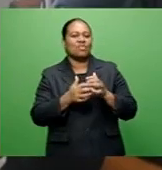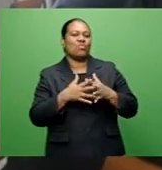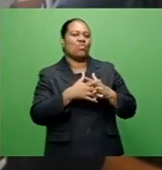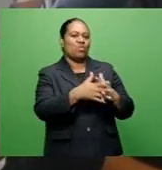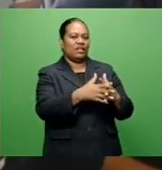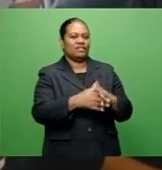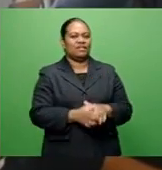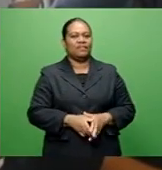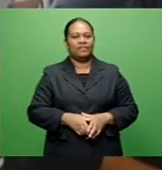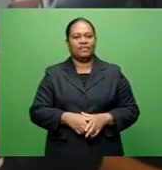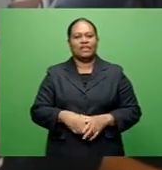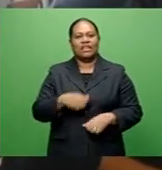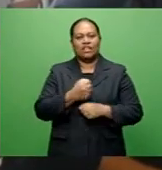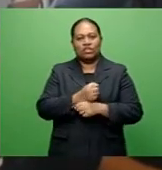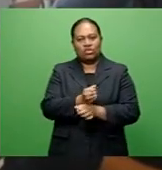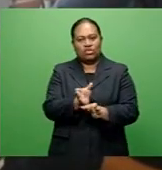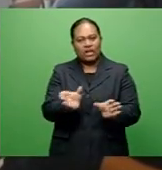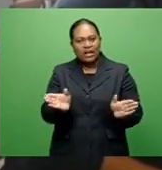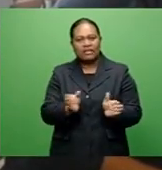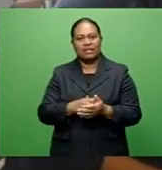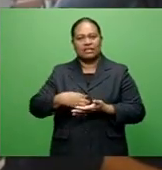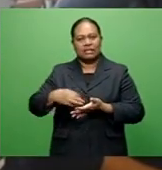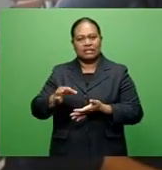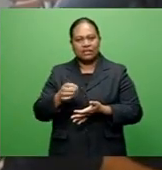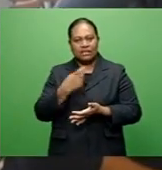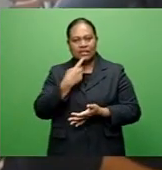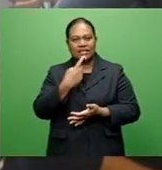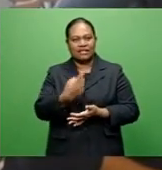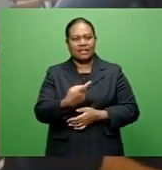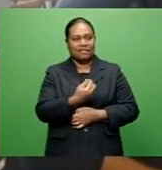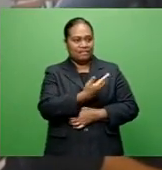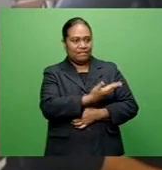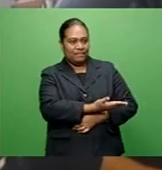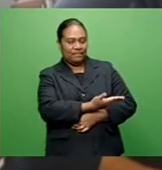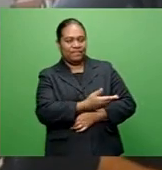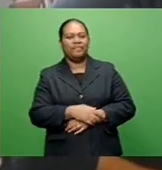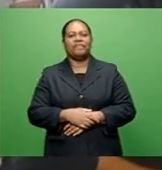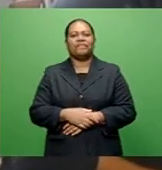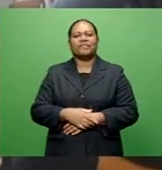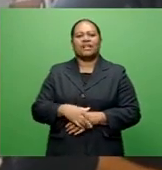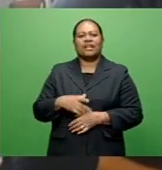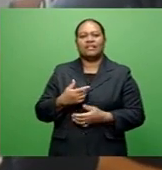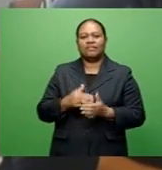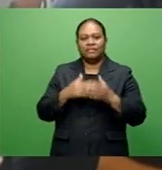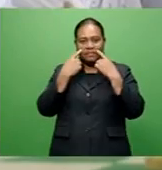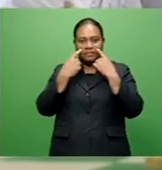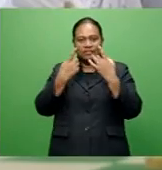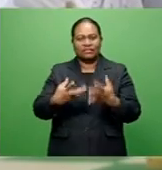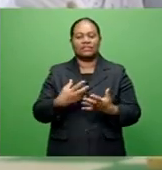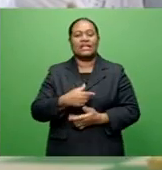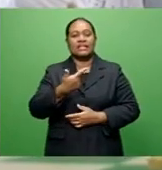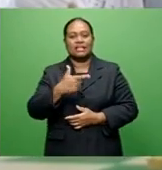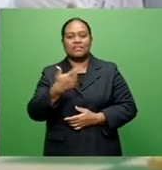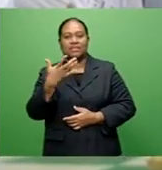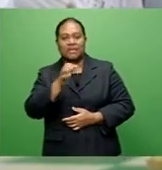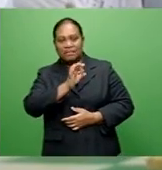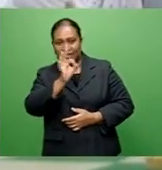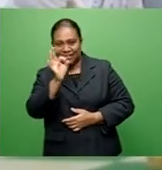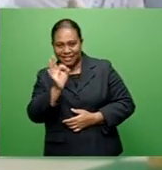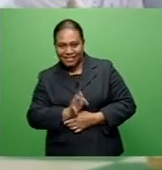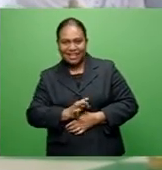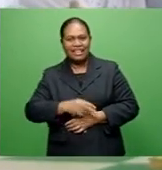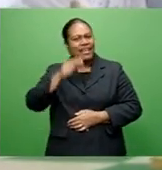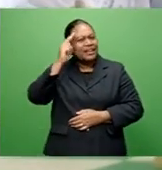General Secretary Guru Arvind says this is a positive move by the Federation, as 75% of their